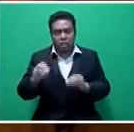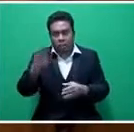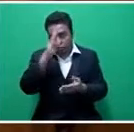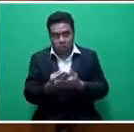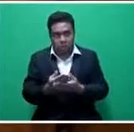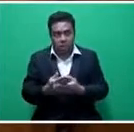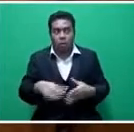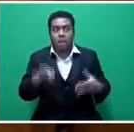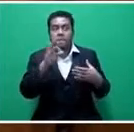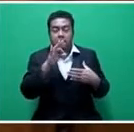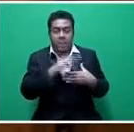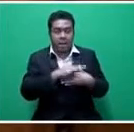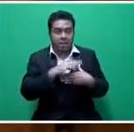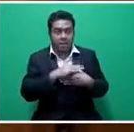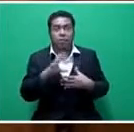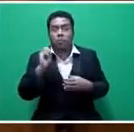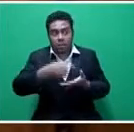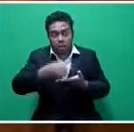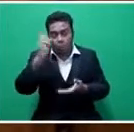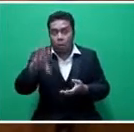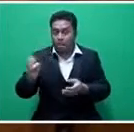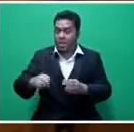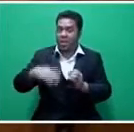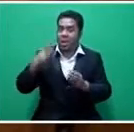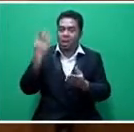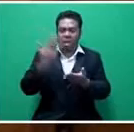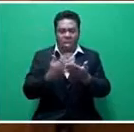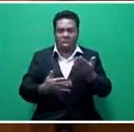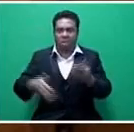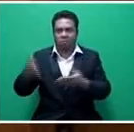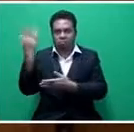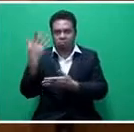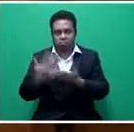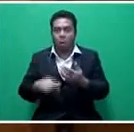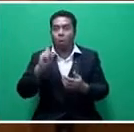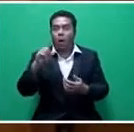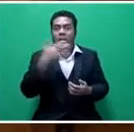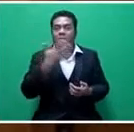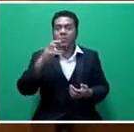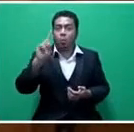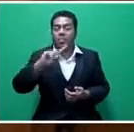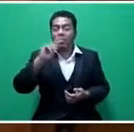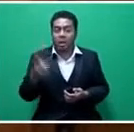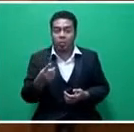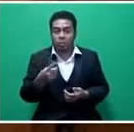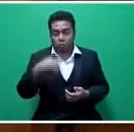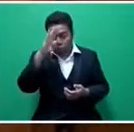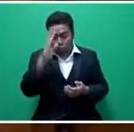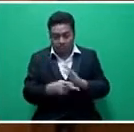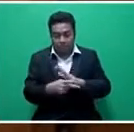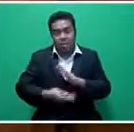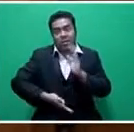Prasad, you could benefit from some education. While you were making your nonsense videos, approximately 151,000 school students,